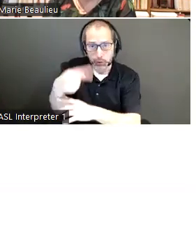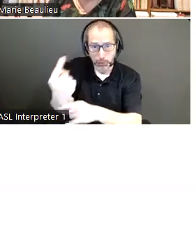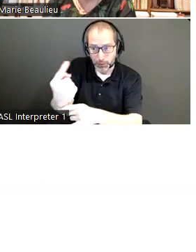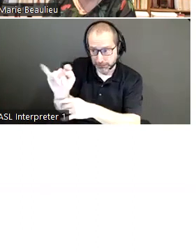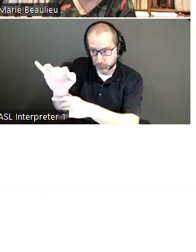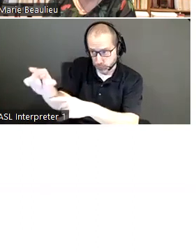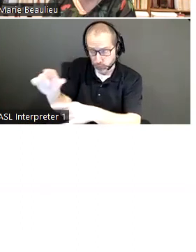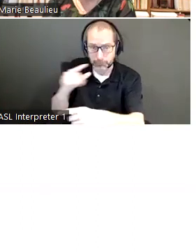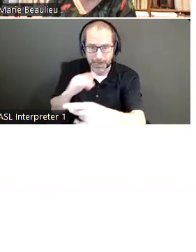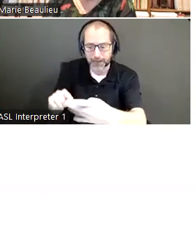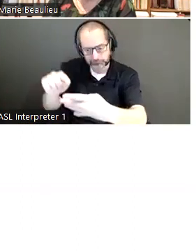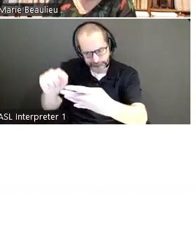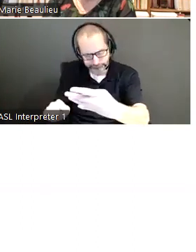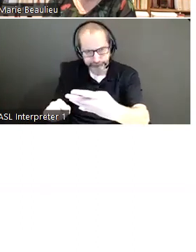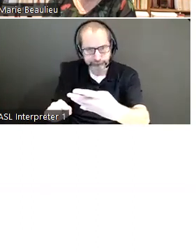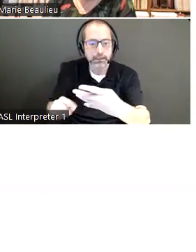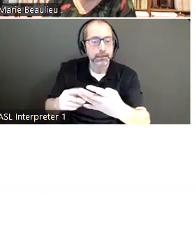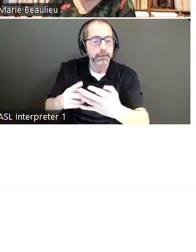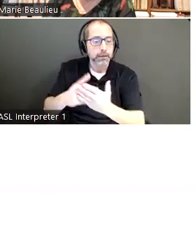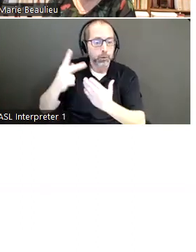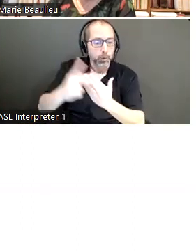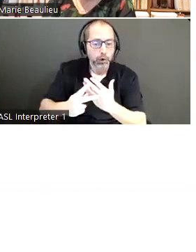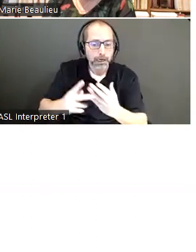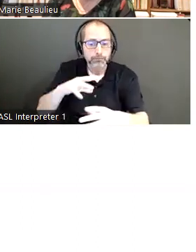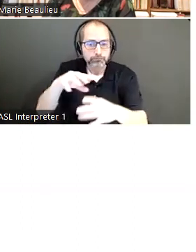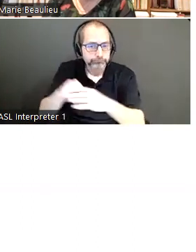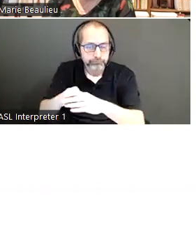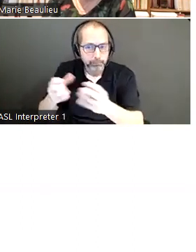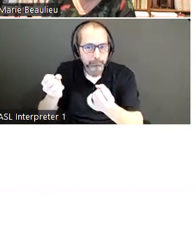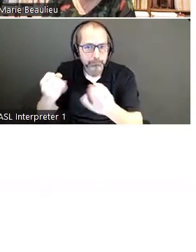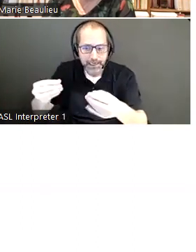toolkit, the program contains several elements. So